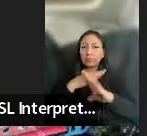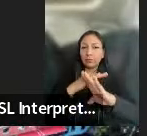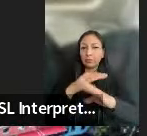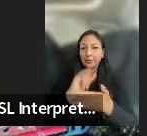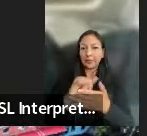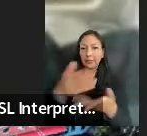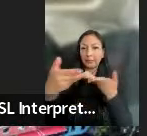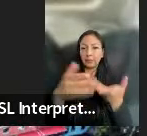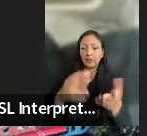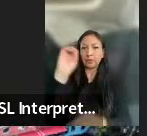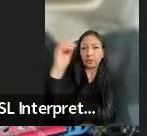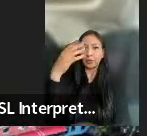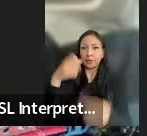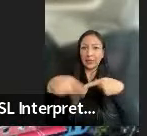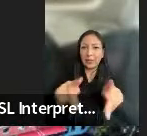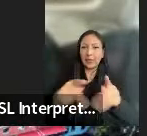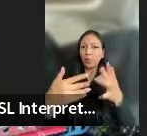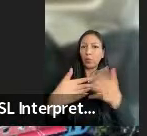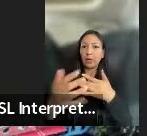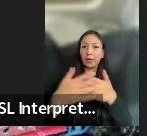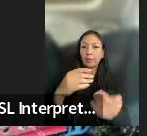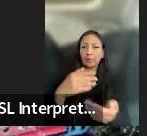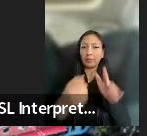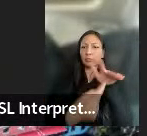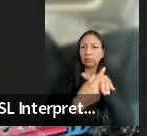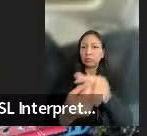solar is allowed wherever parking is.